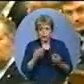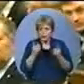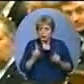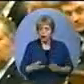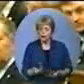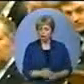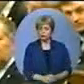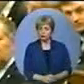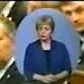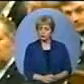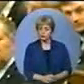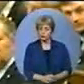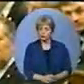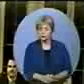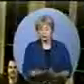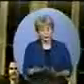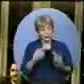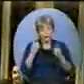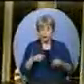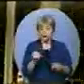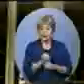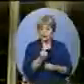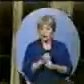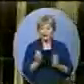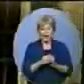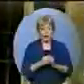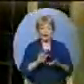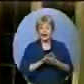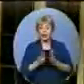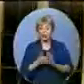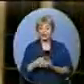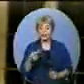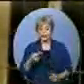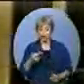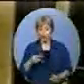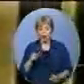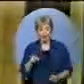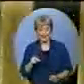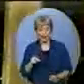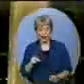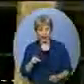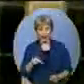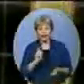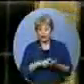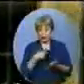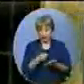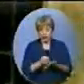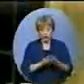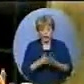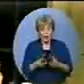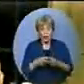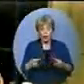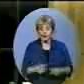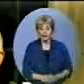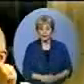as part of this decision, Mr. Speaker. The Honourable Member for Toronto Danforth. Is this the start of a new practice? Are we going to